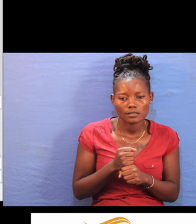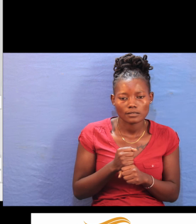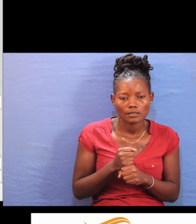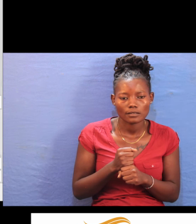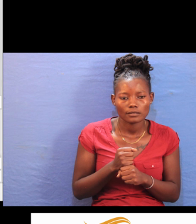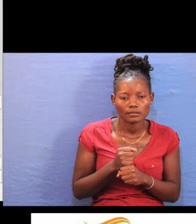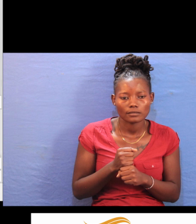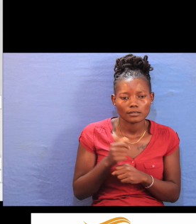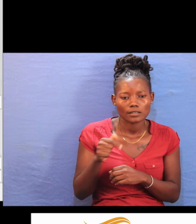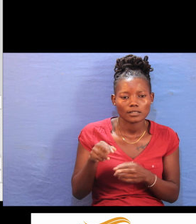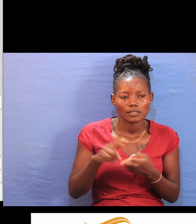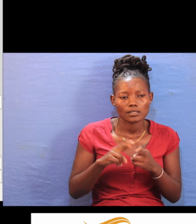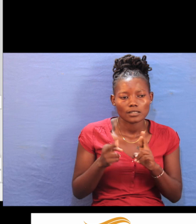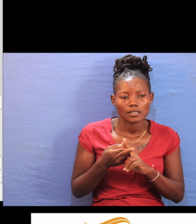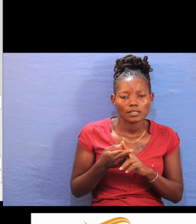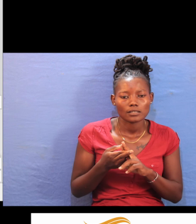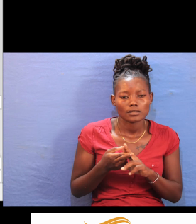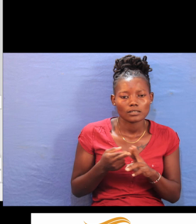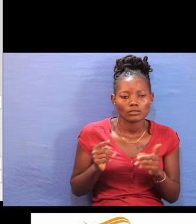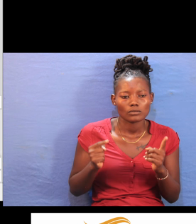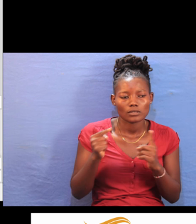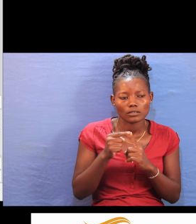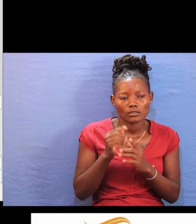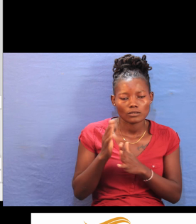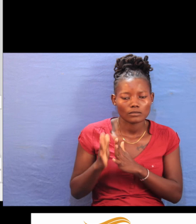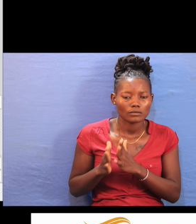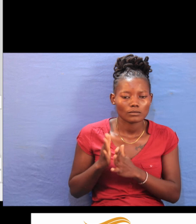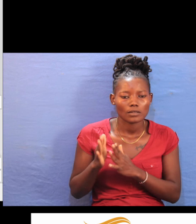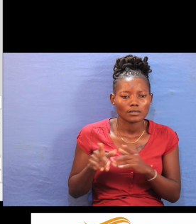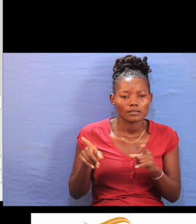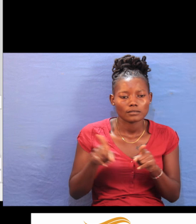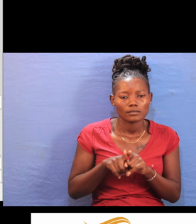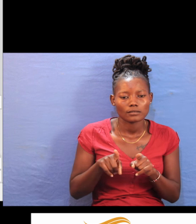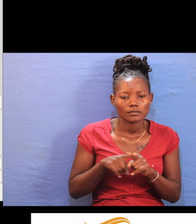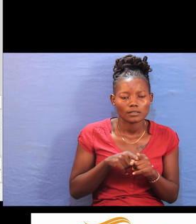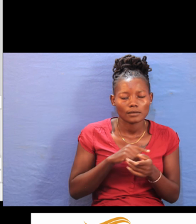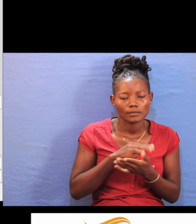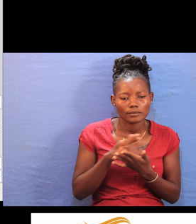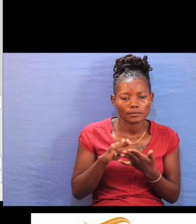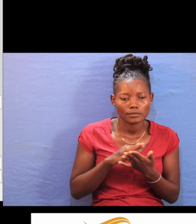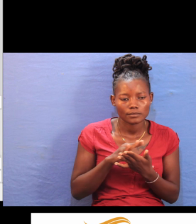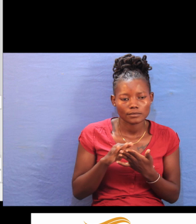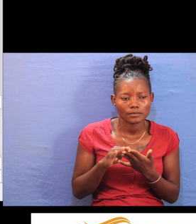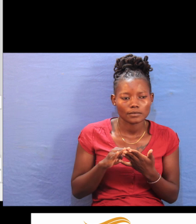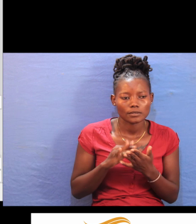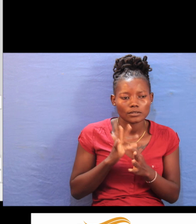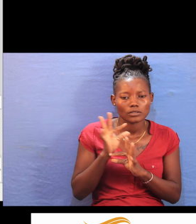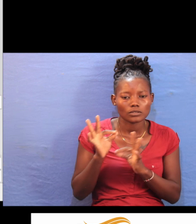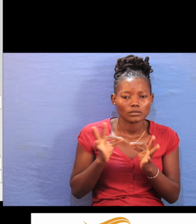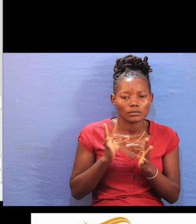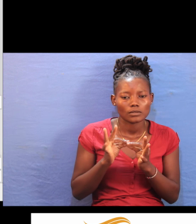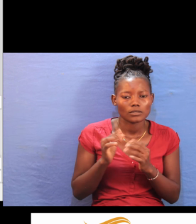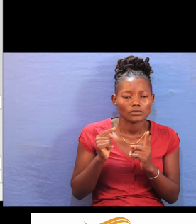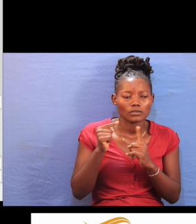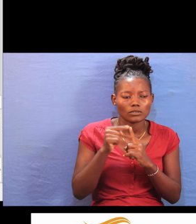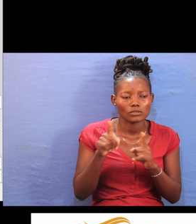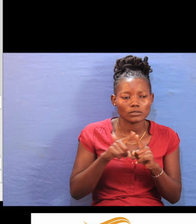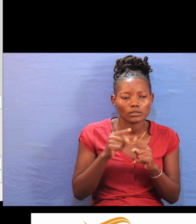Don't just set the goals and not do anything about them. So provide that feedback. This is something that's been around for years